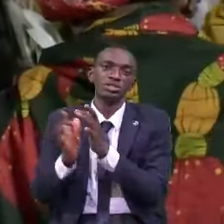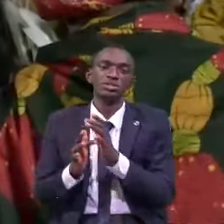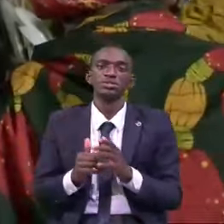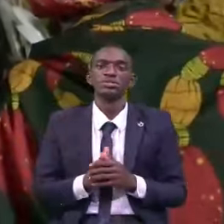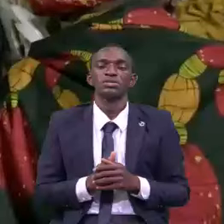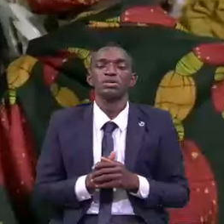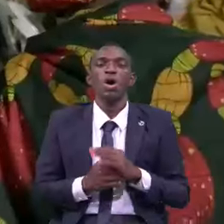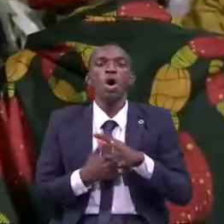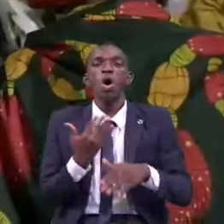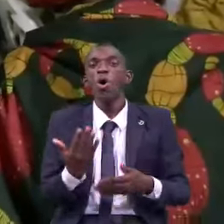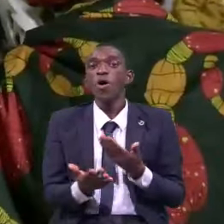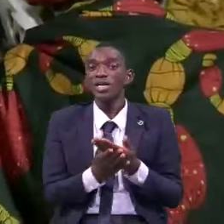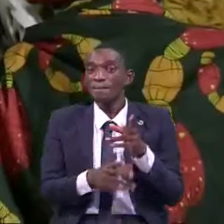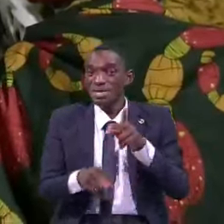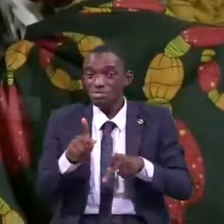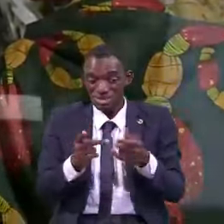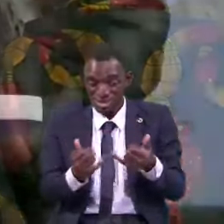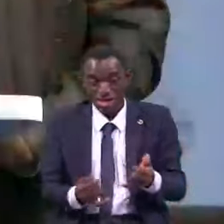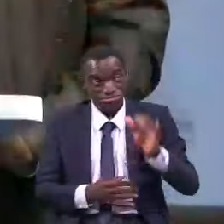All those who have taken decision,